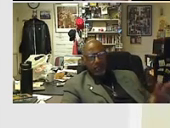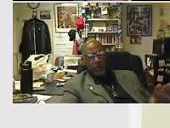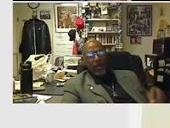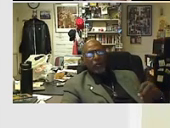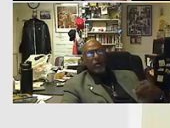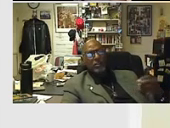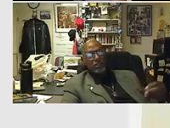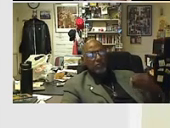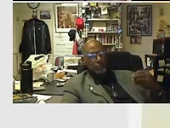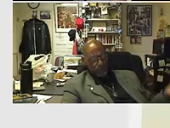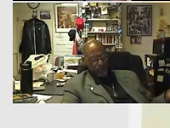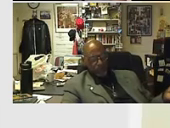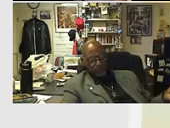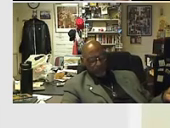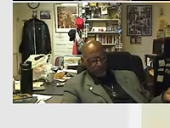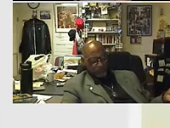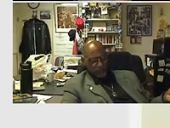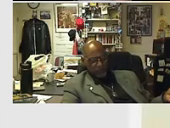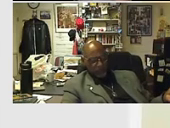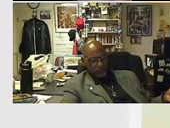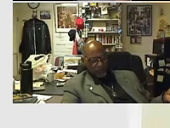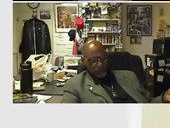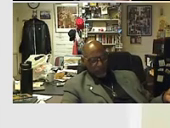to know. I want you to grow.